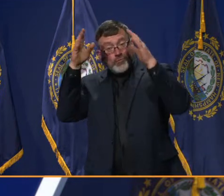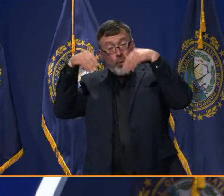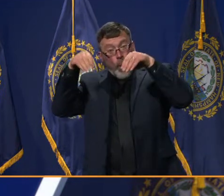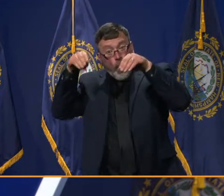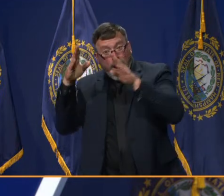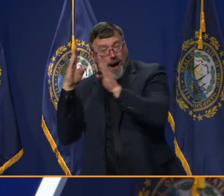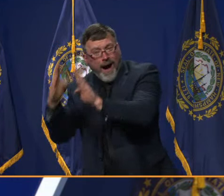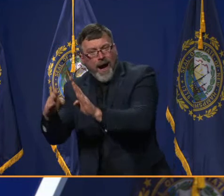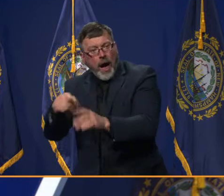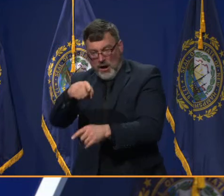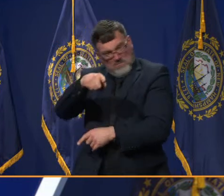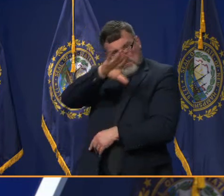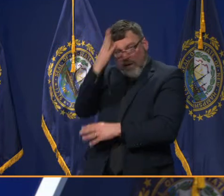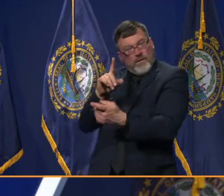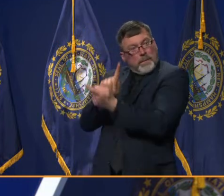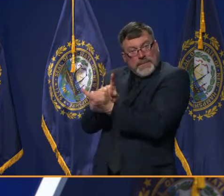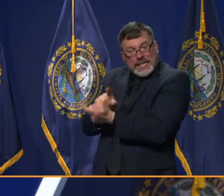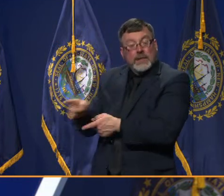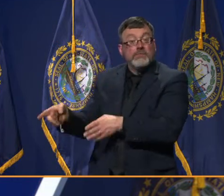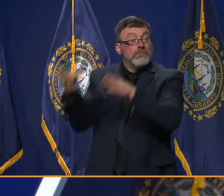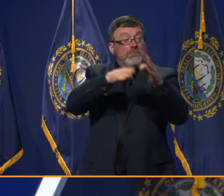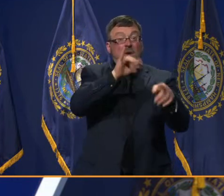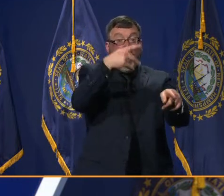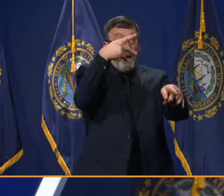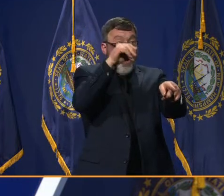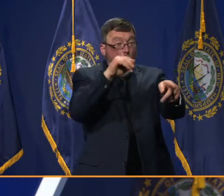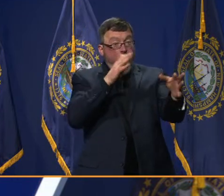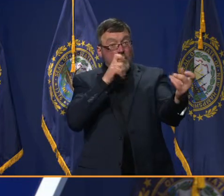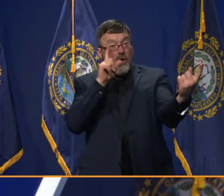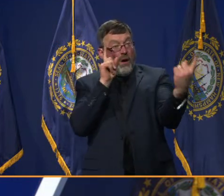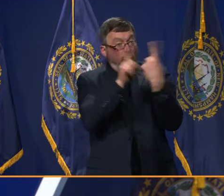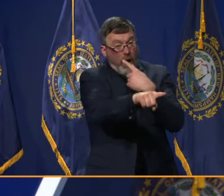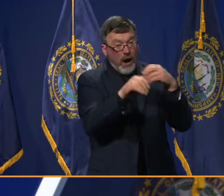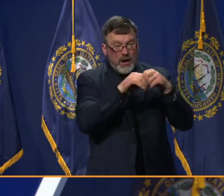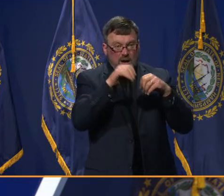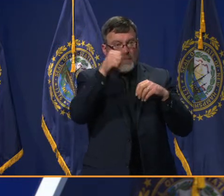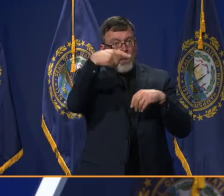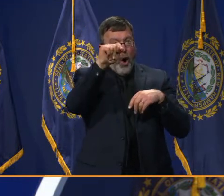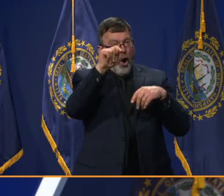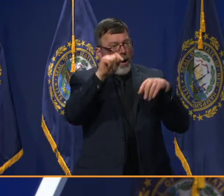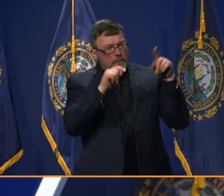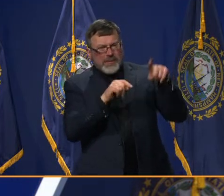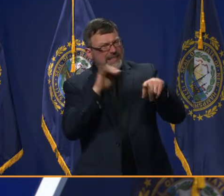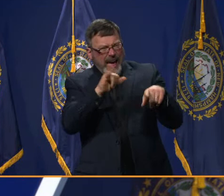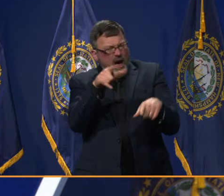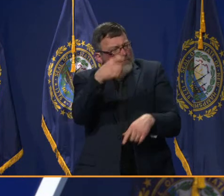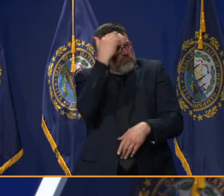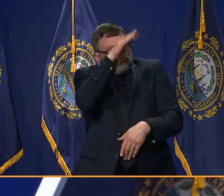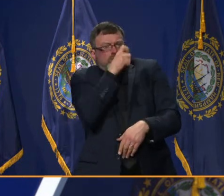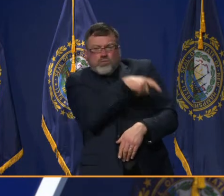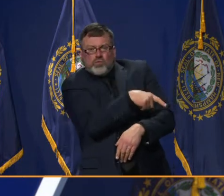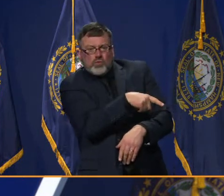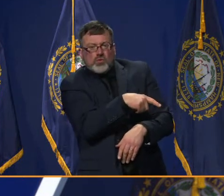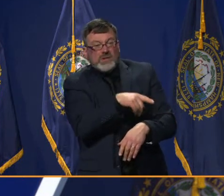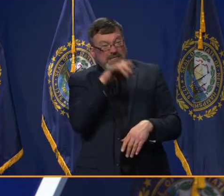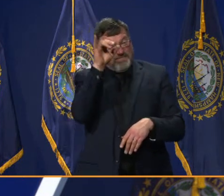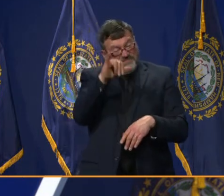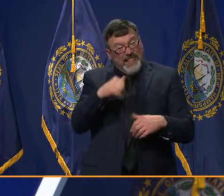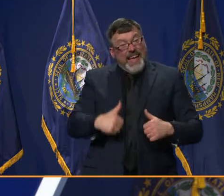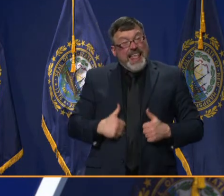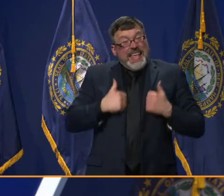you pass in the hallway of your apartment building, maybe people you've never even met. Live Free or Die is all about our responsibility, not